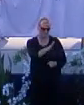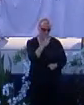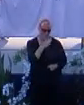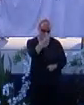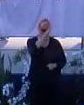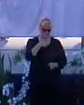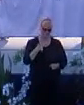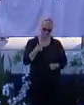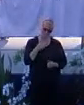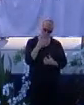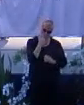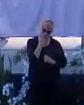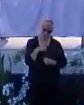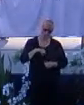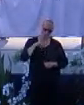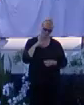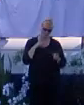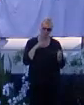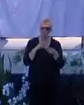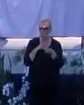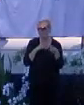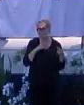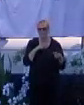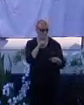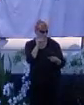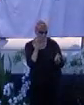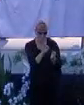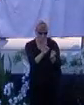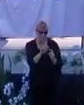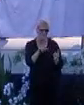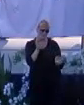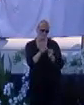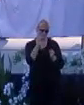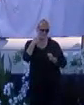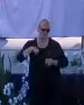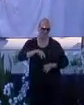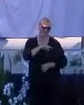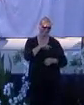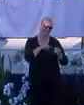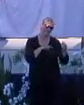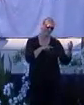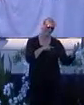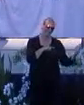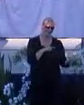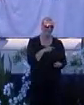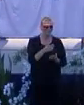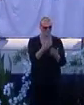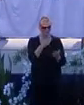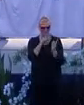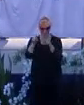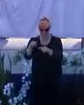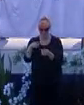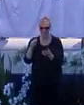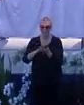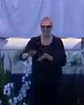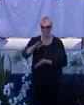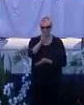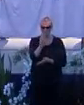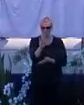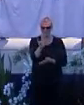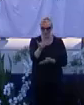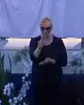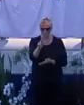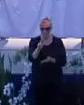proud. And son, although you're not perfect, you are perfect for us. Before attending college at BYU Hawaii, Israel will